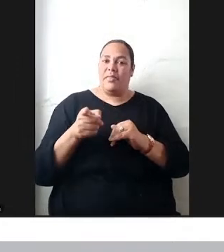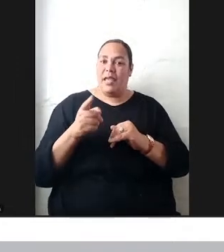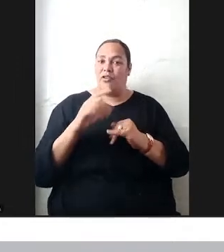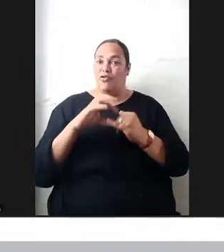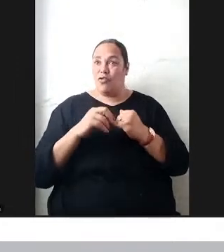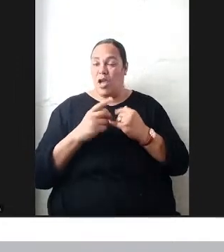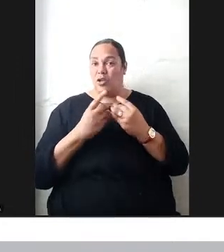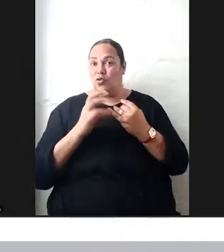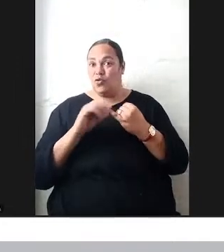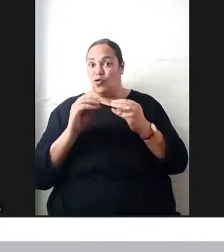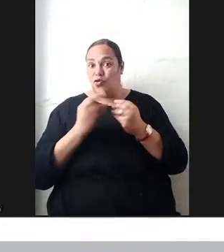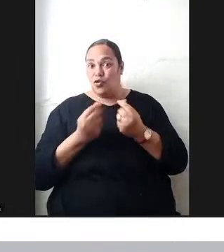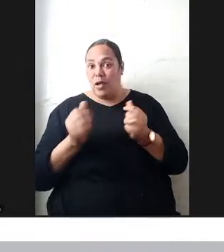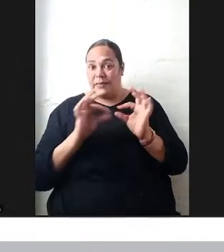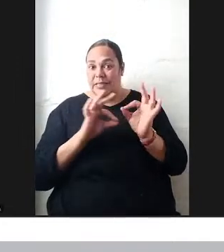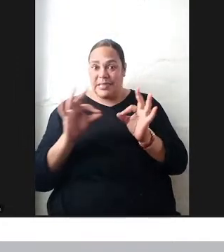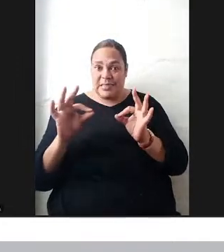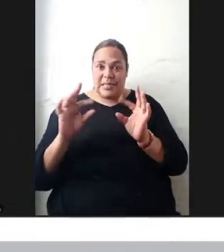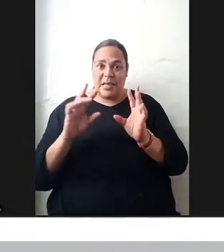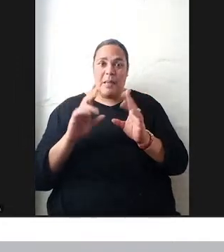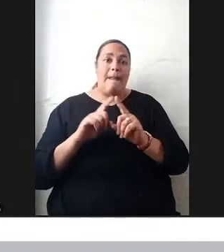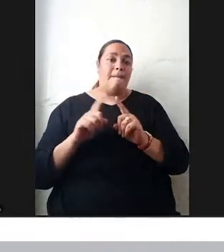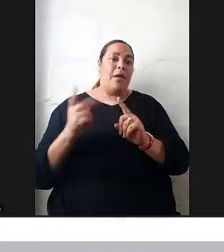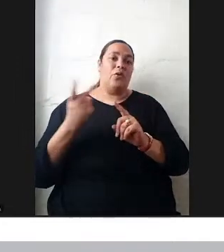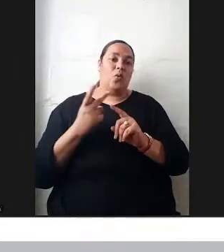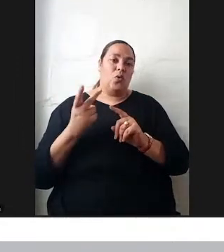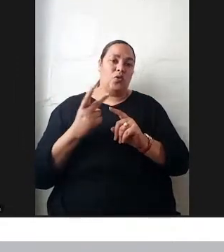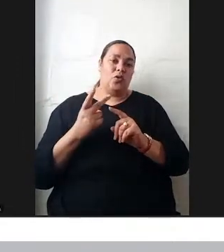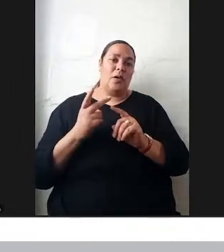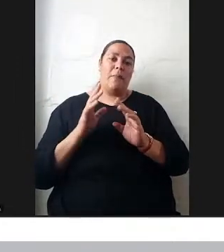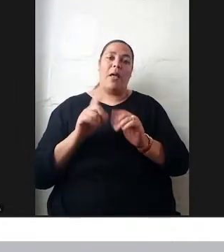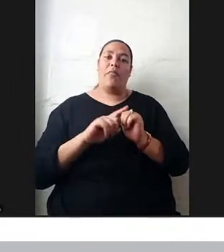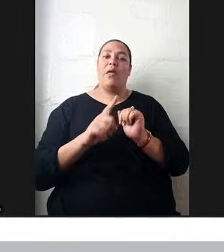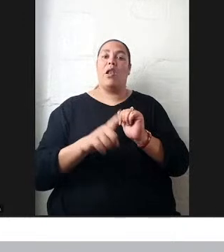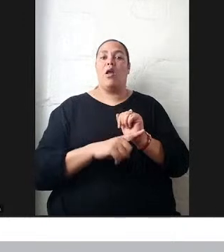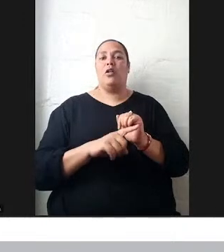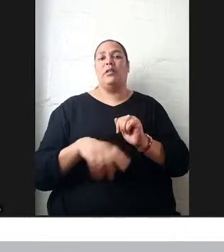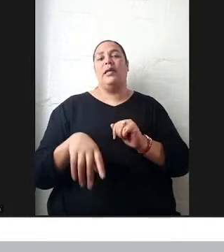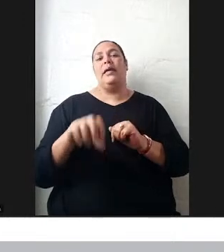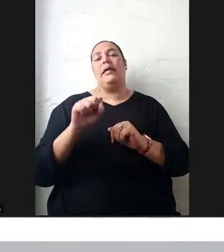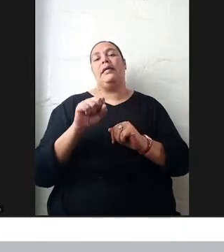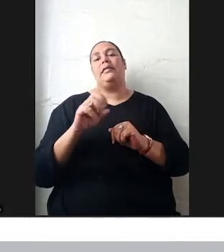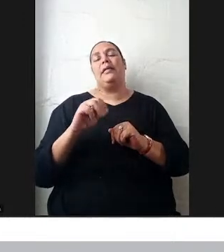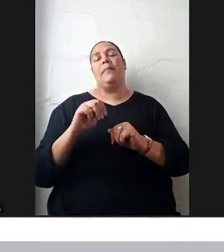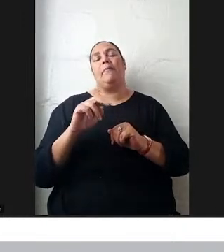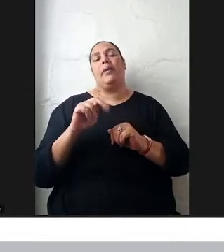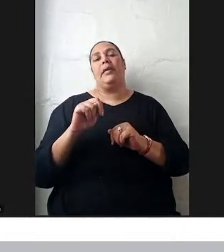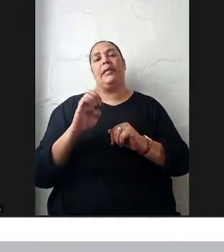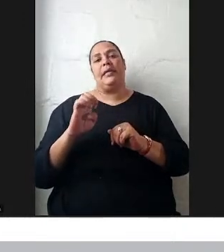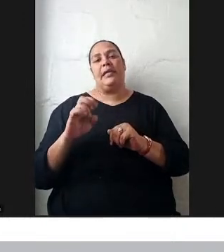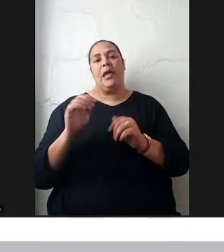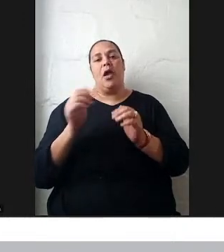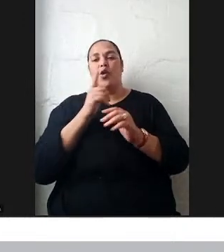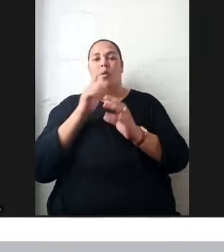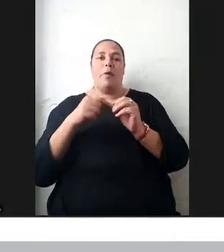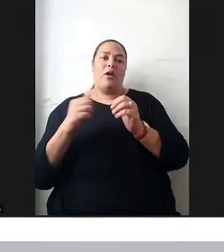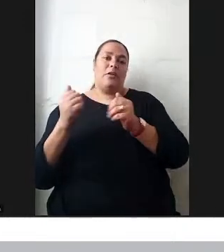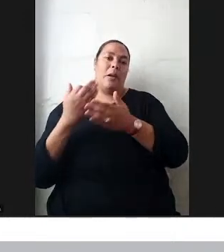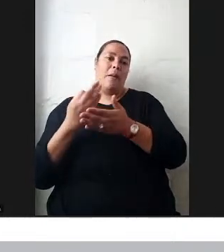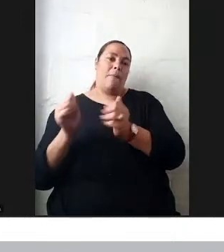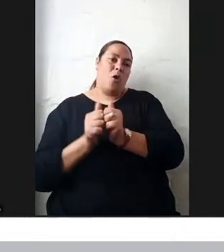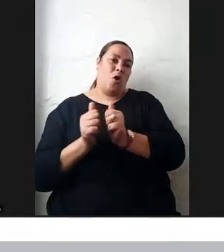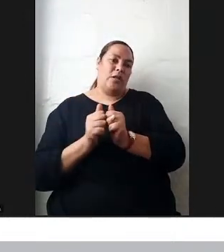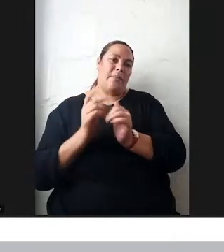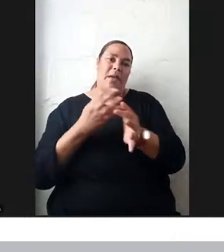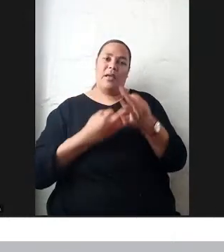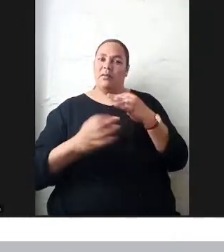those. But then also, just lastly, the SMME Booster Fund, you spoke about partners. If you could just elaborate on who